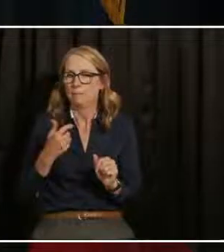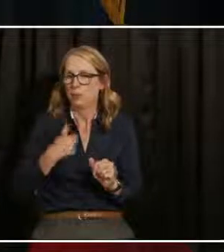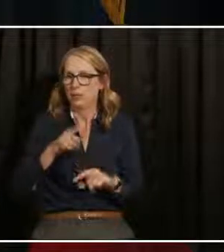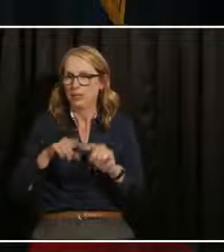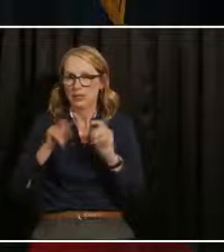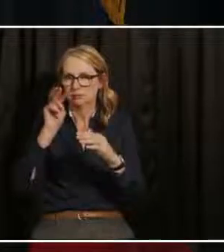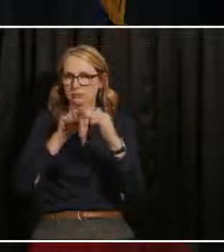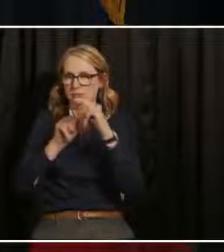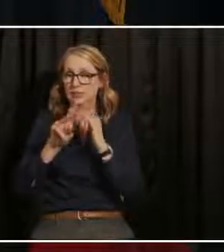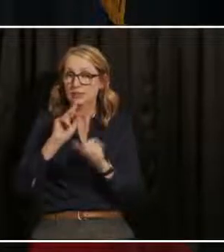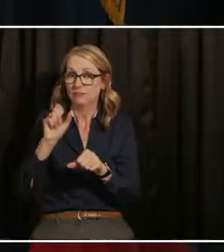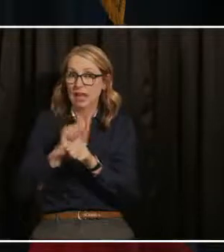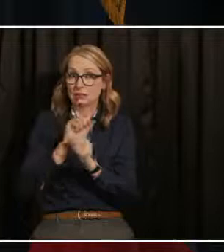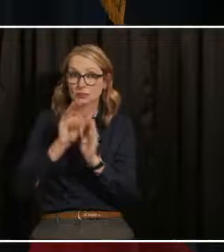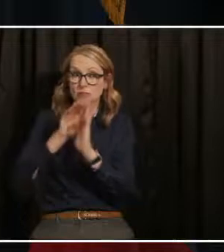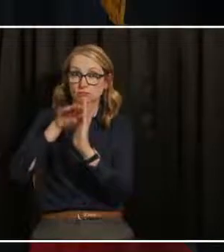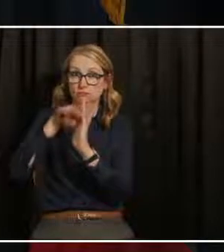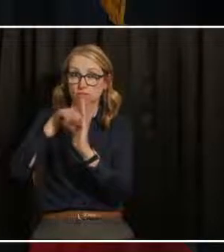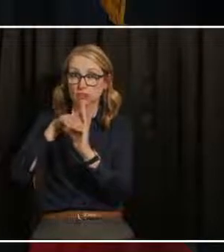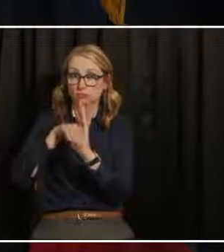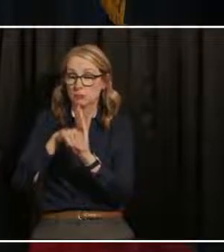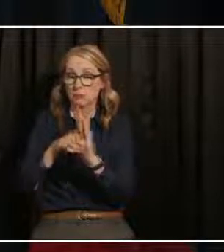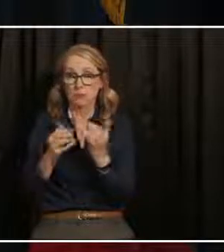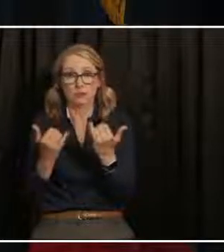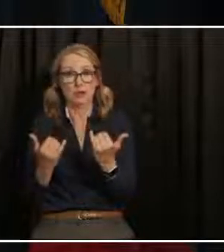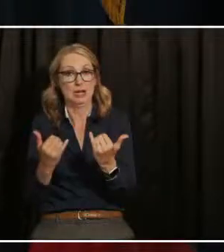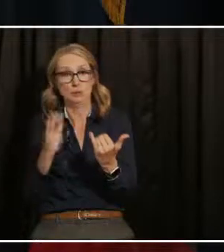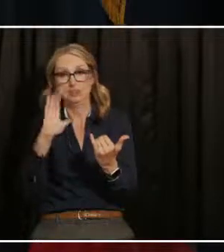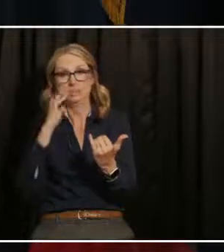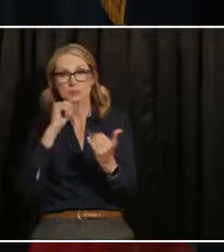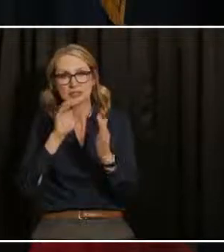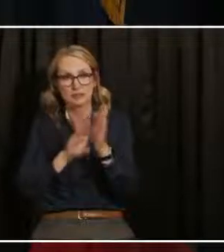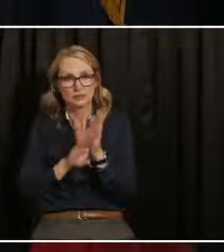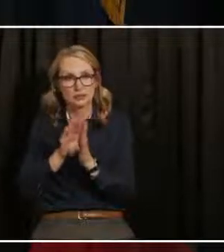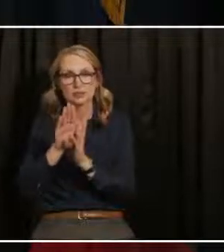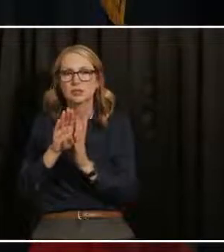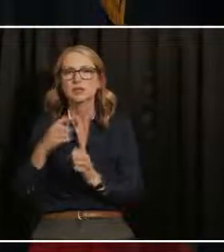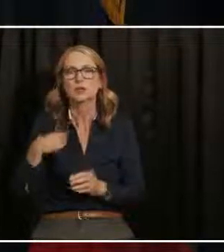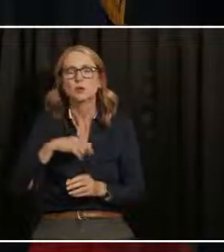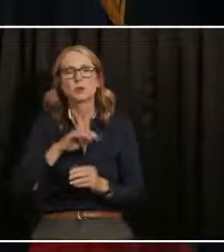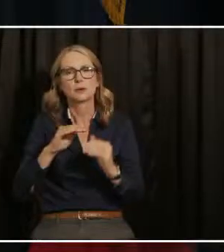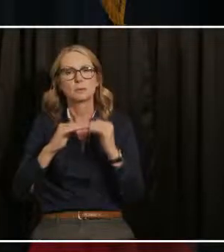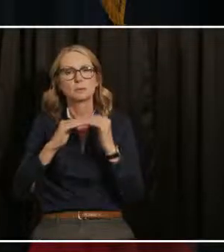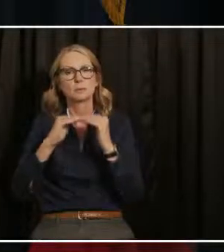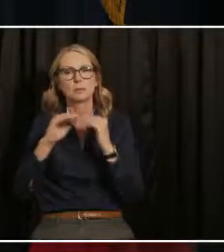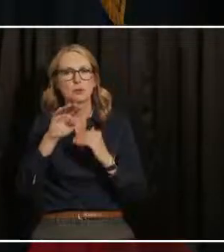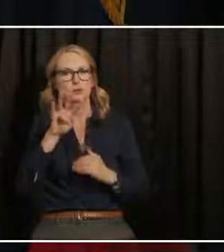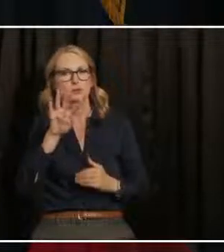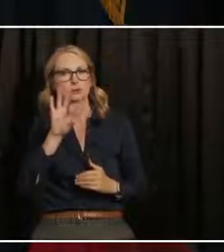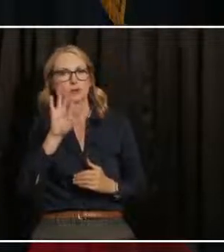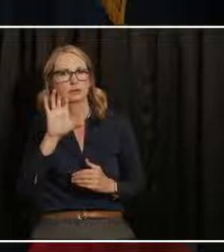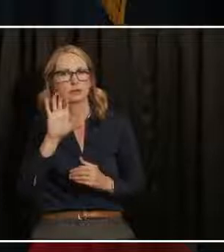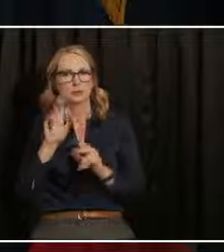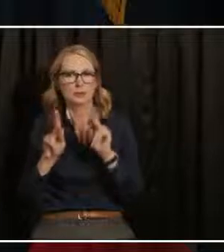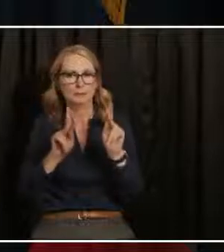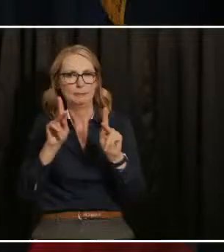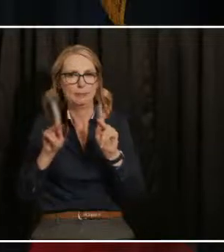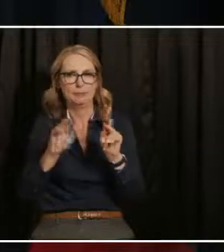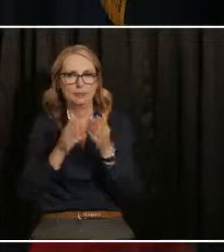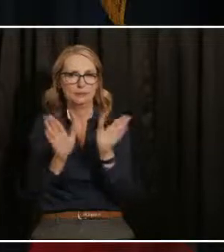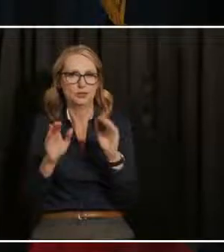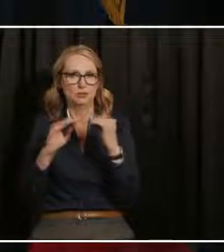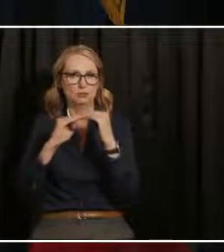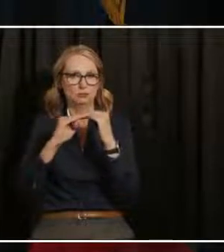it's going down, but it doesn't seem to be going up. Number of hospitalizations hovering around 900, which overall is not